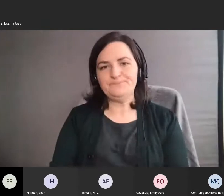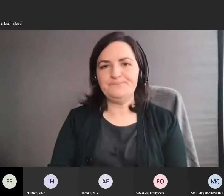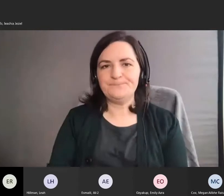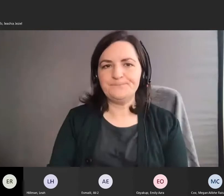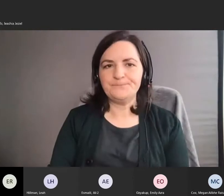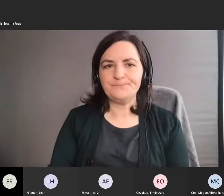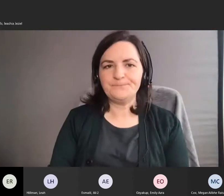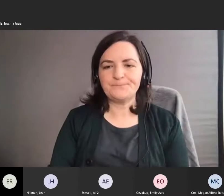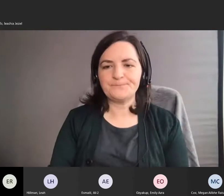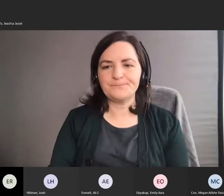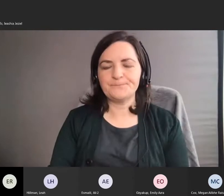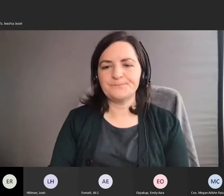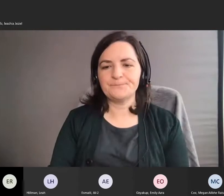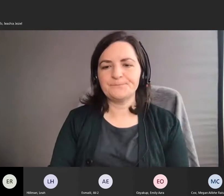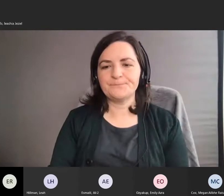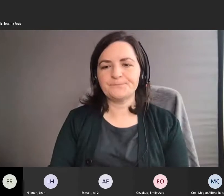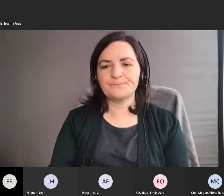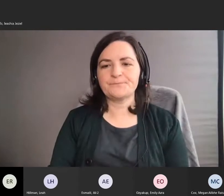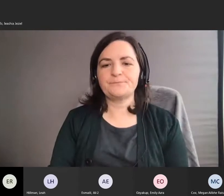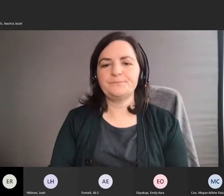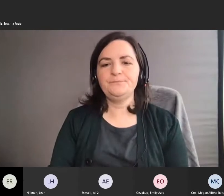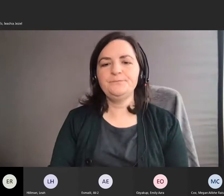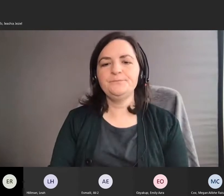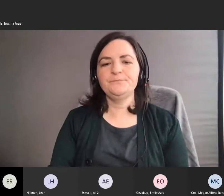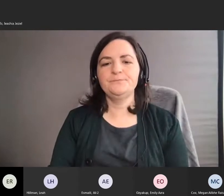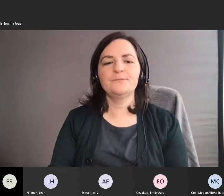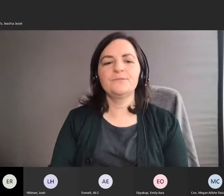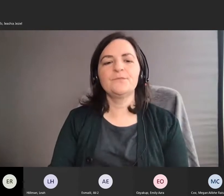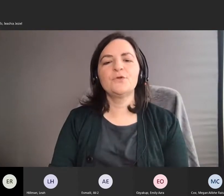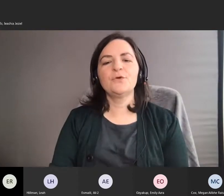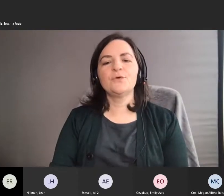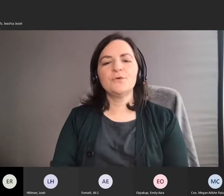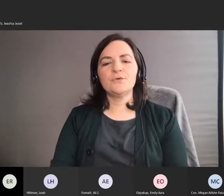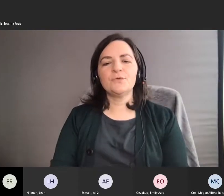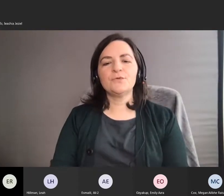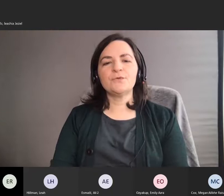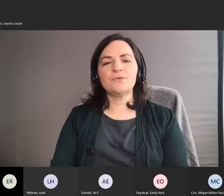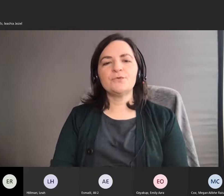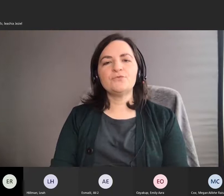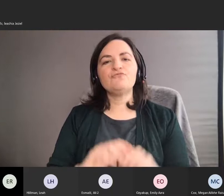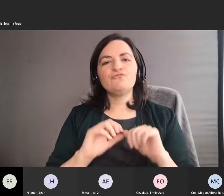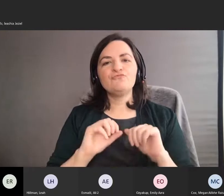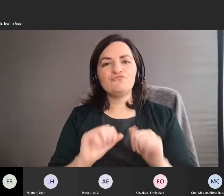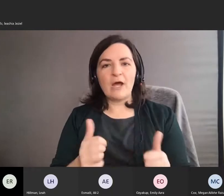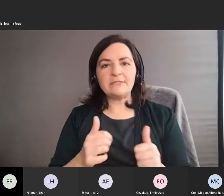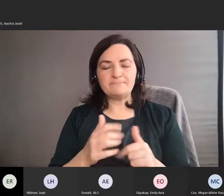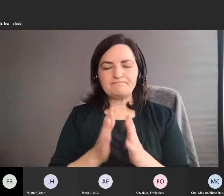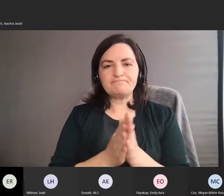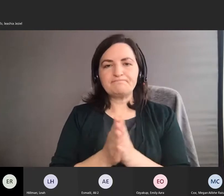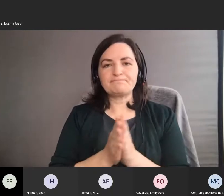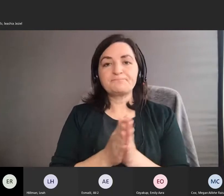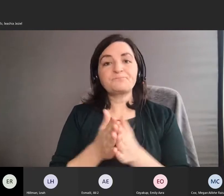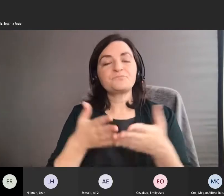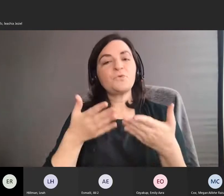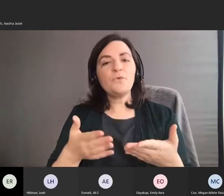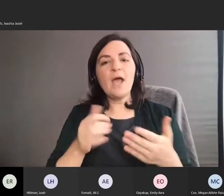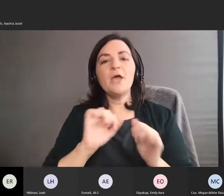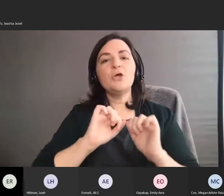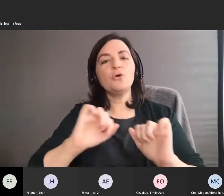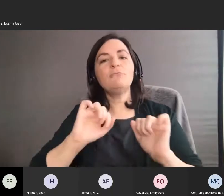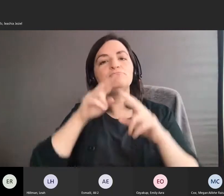Okay, so what we're looking at today is the proposal, your research